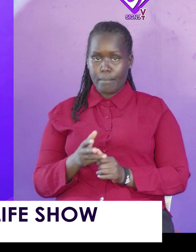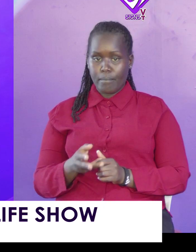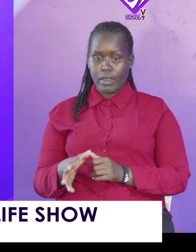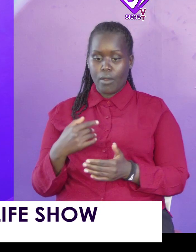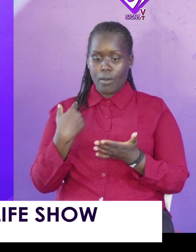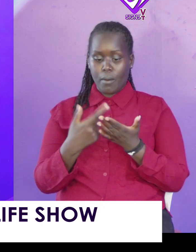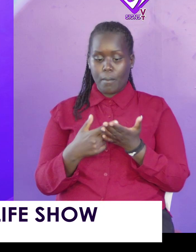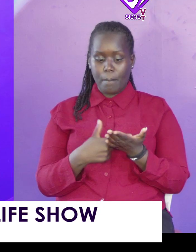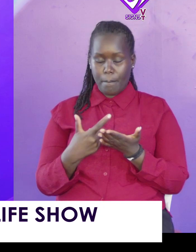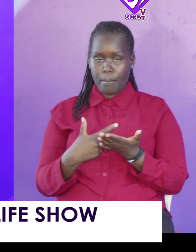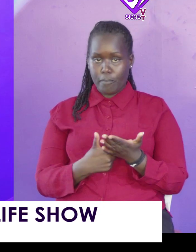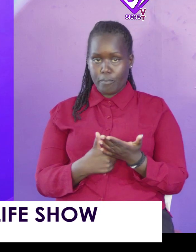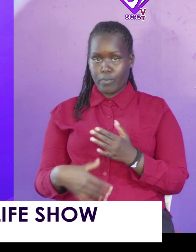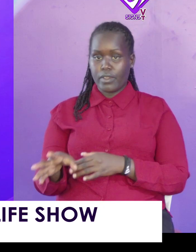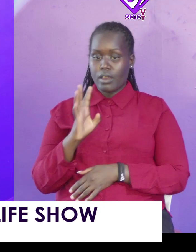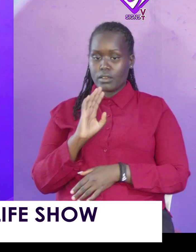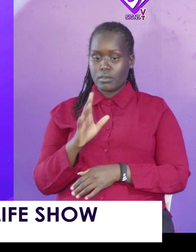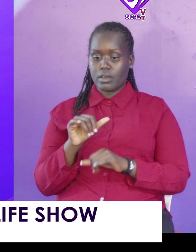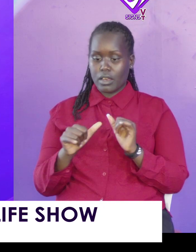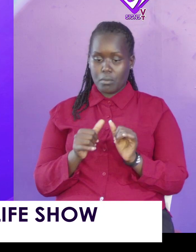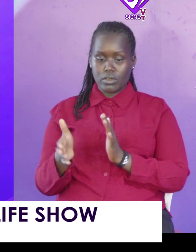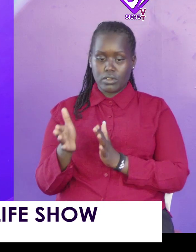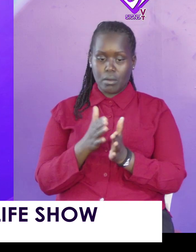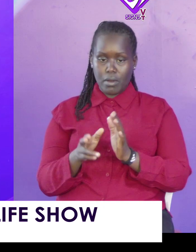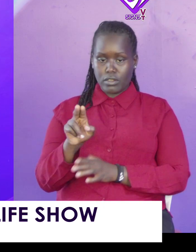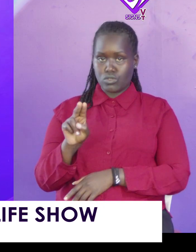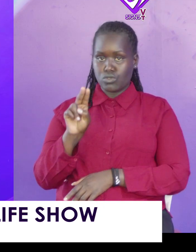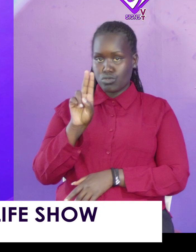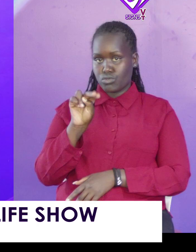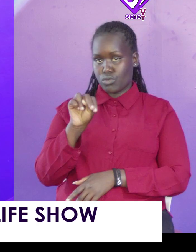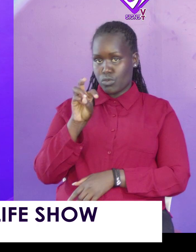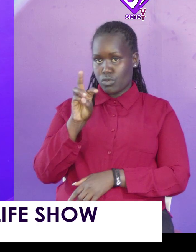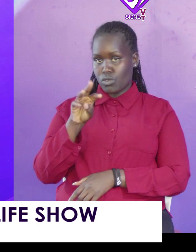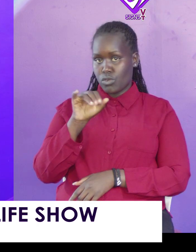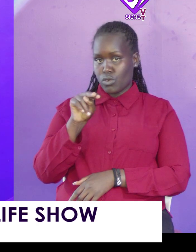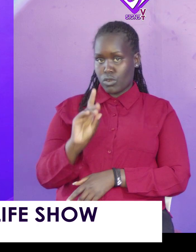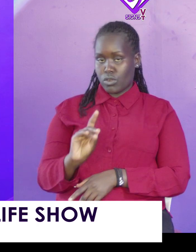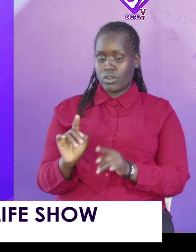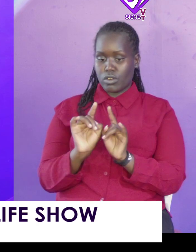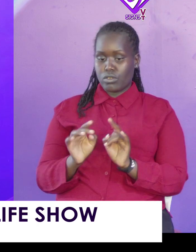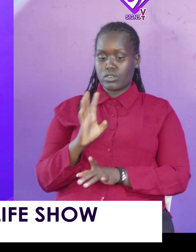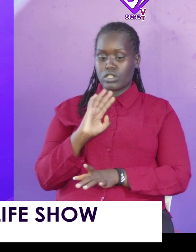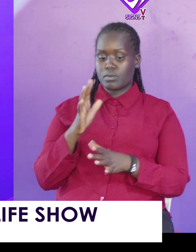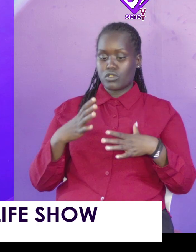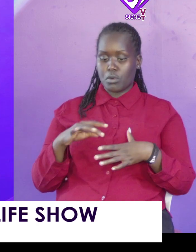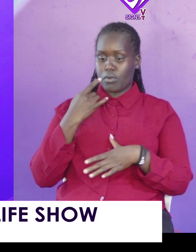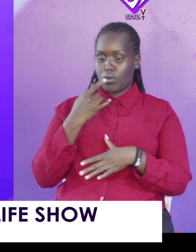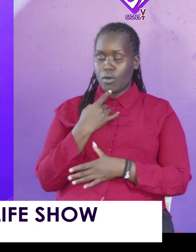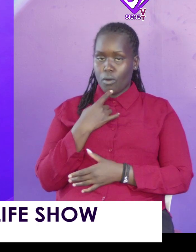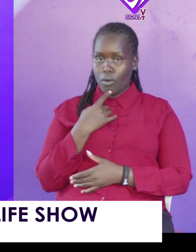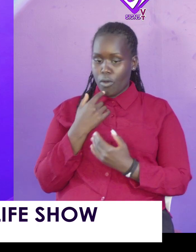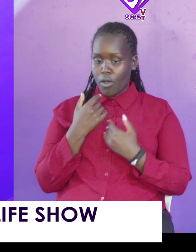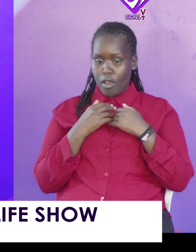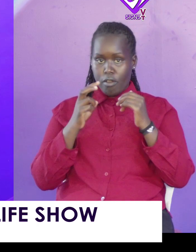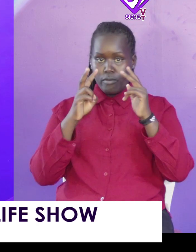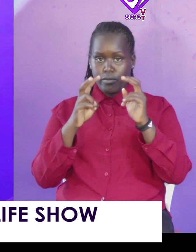talk. I'm talking about planning to unwind, and I'm talking to people who've been through issues in the